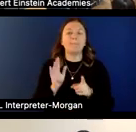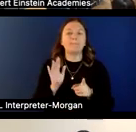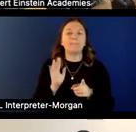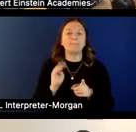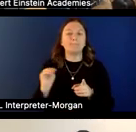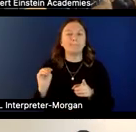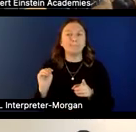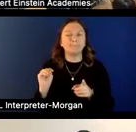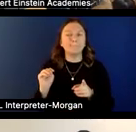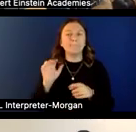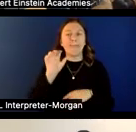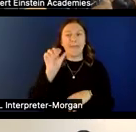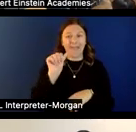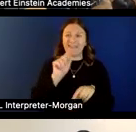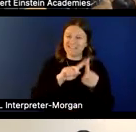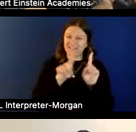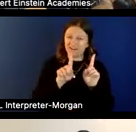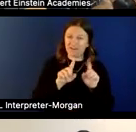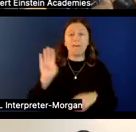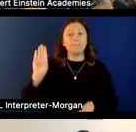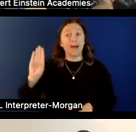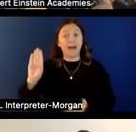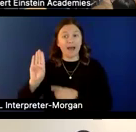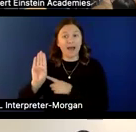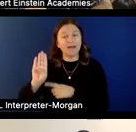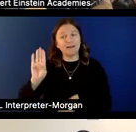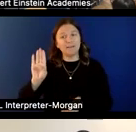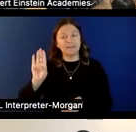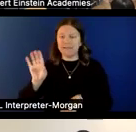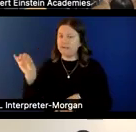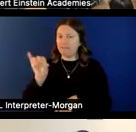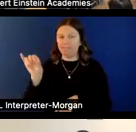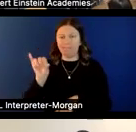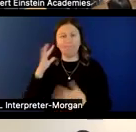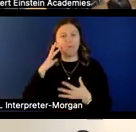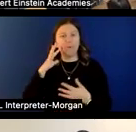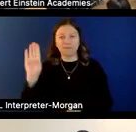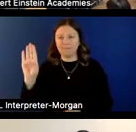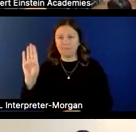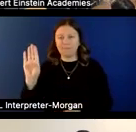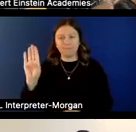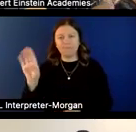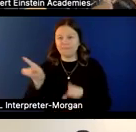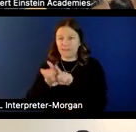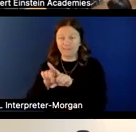A is different, but B, that's the same. Same in German and in English. So the yellow one, they are the same